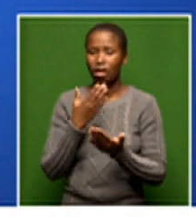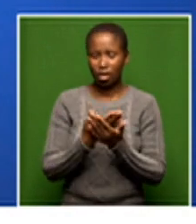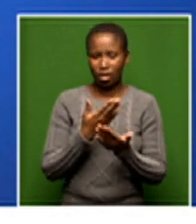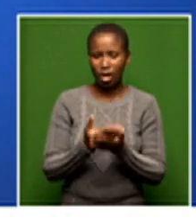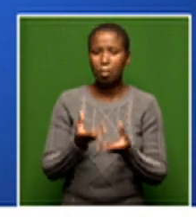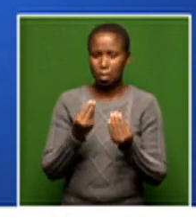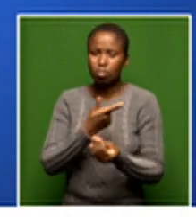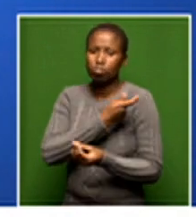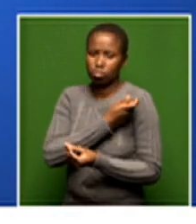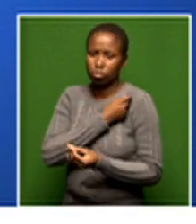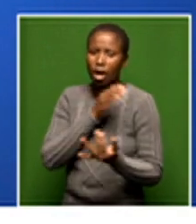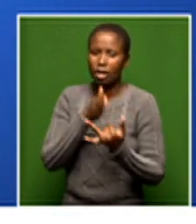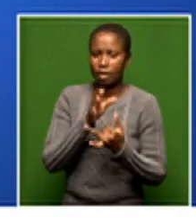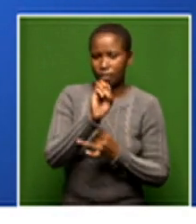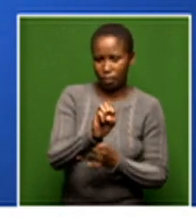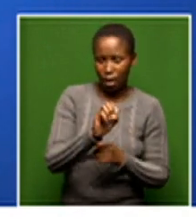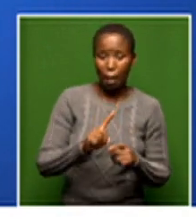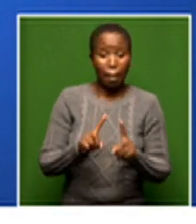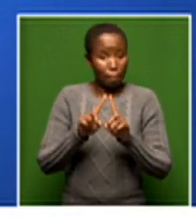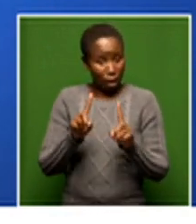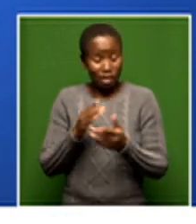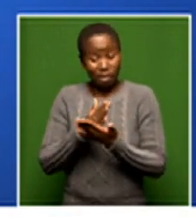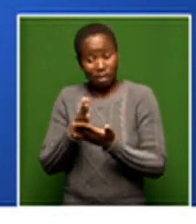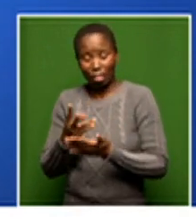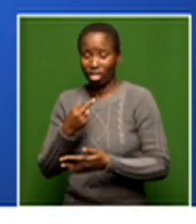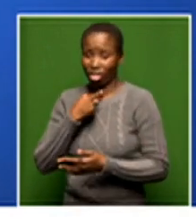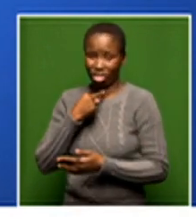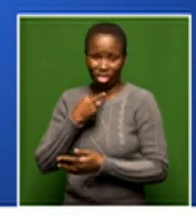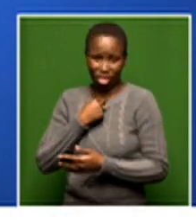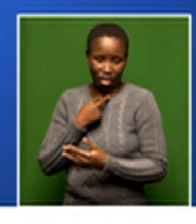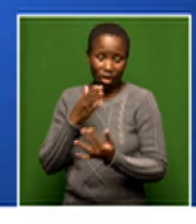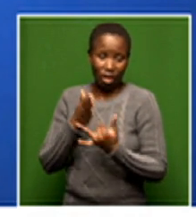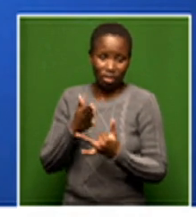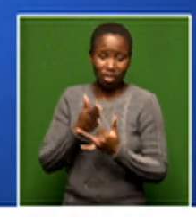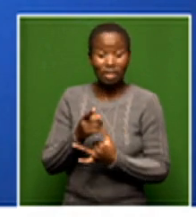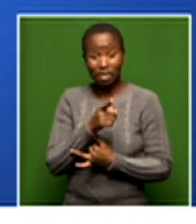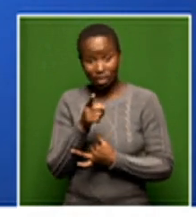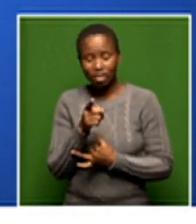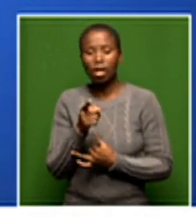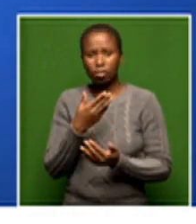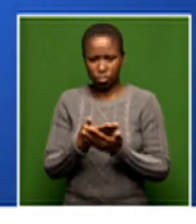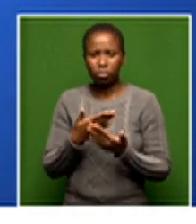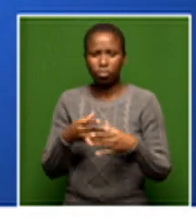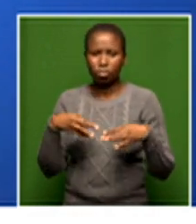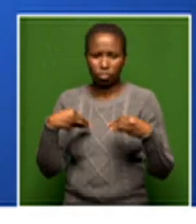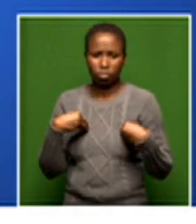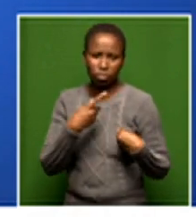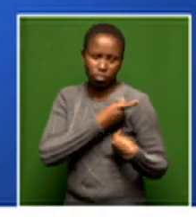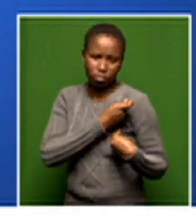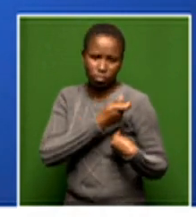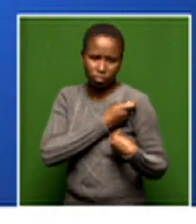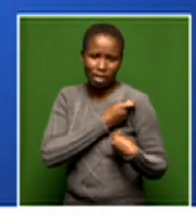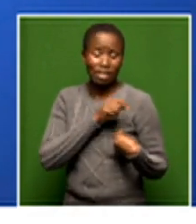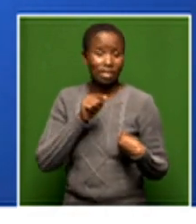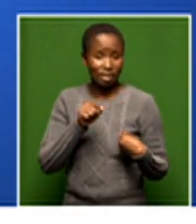vaccine. Among those who say they will not access the vaccine, who are willing to take the vaccine, there was